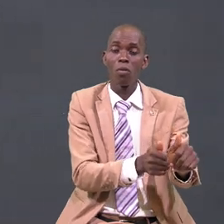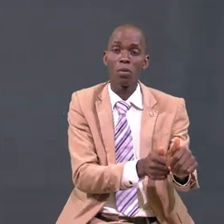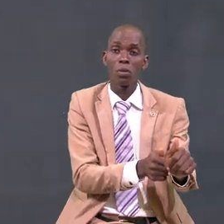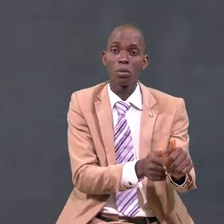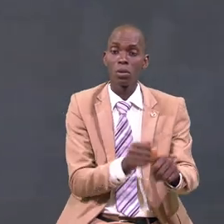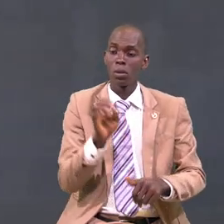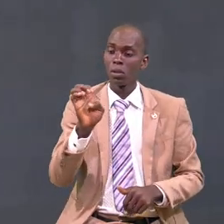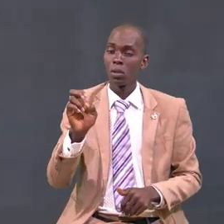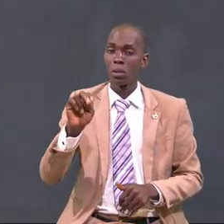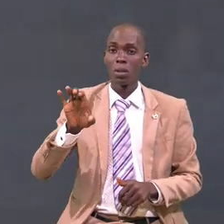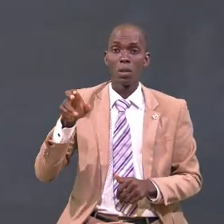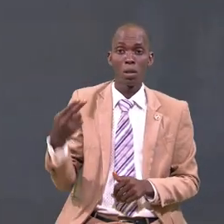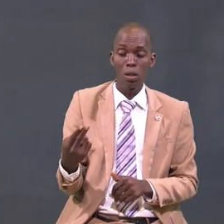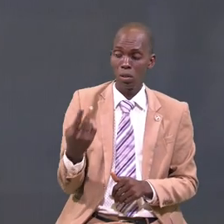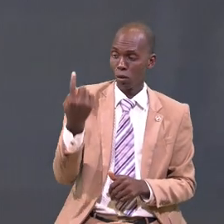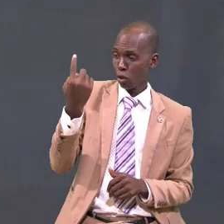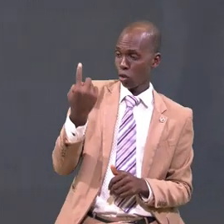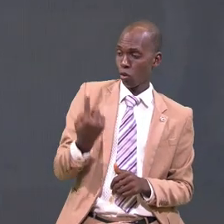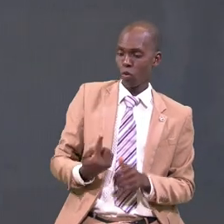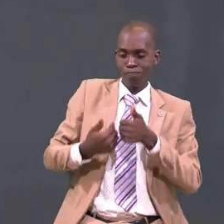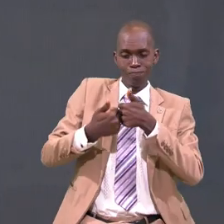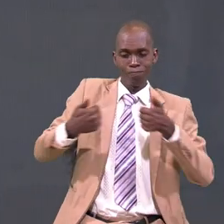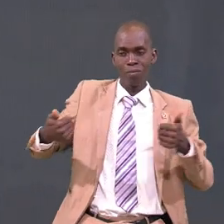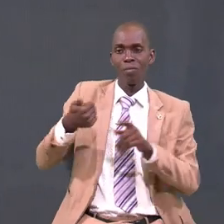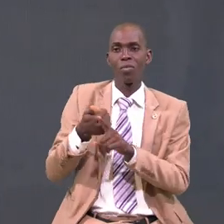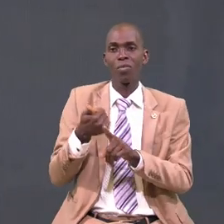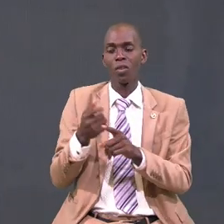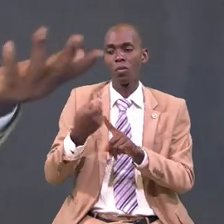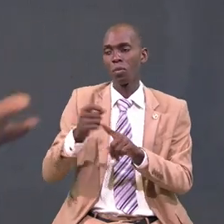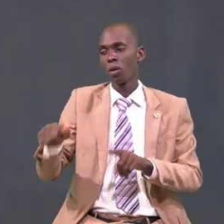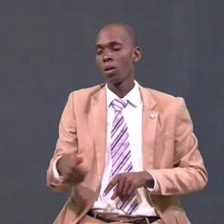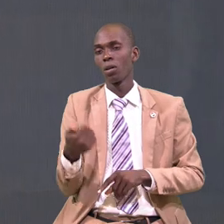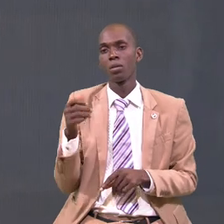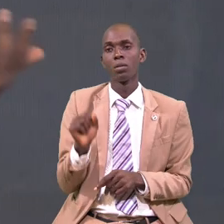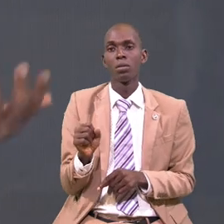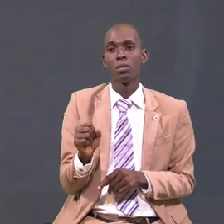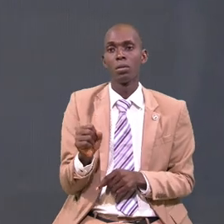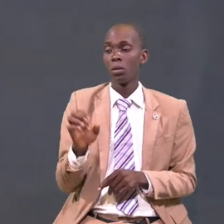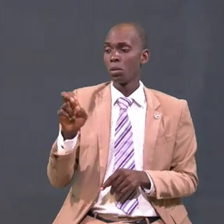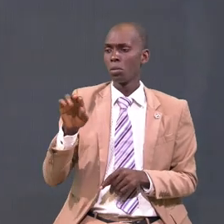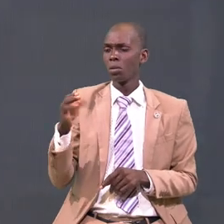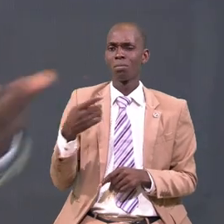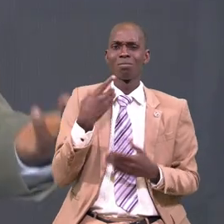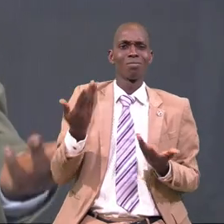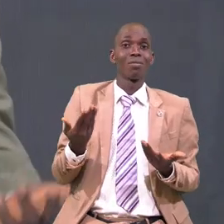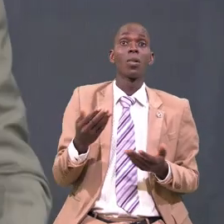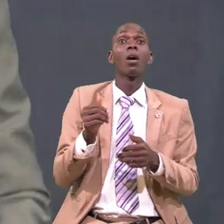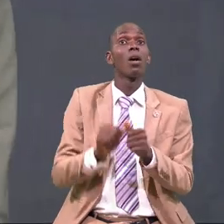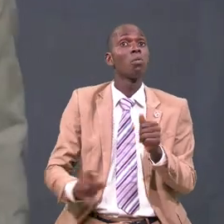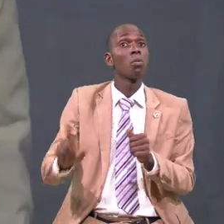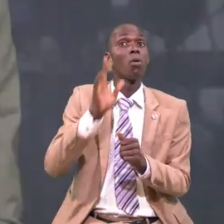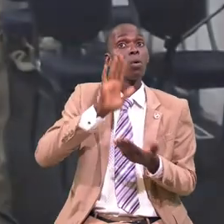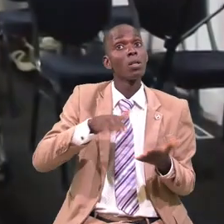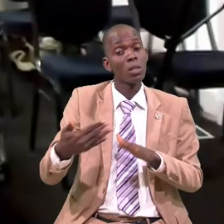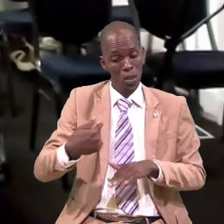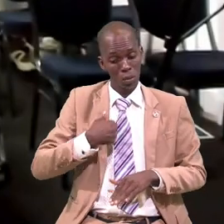Enoch singled himself out. He didn't say, I know everybody will die, so I'm going to die.